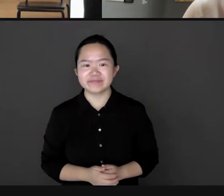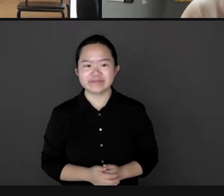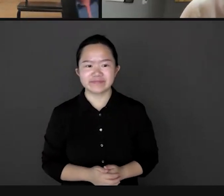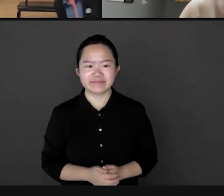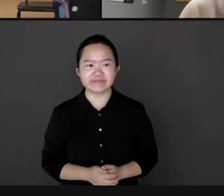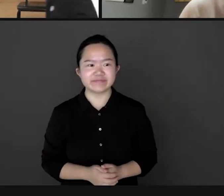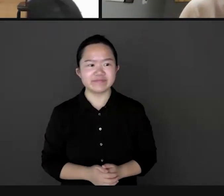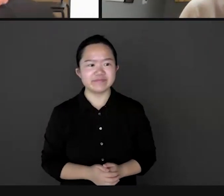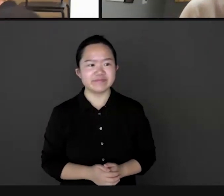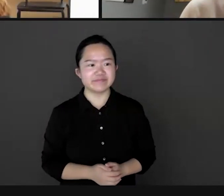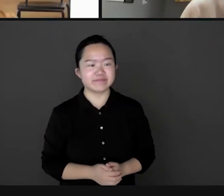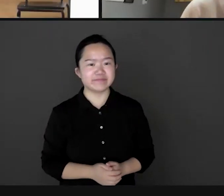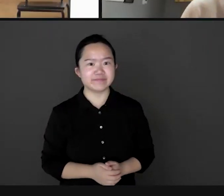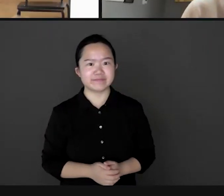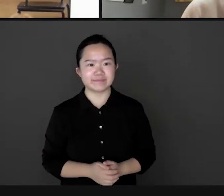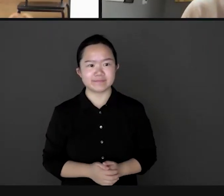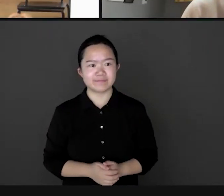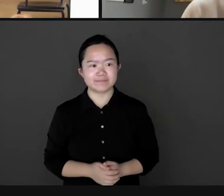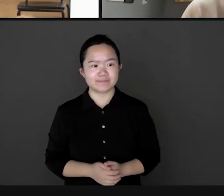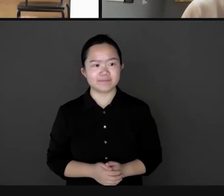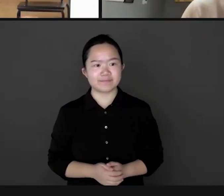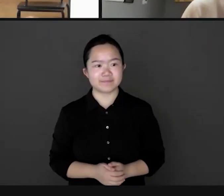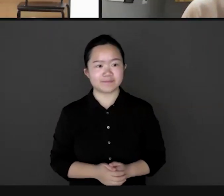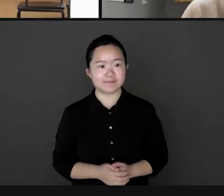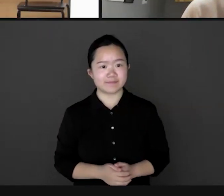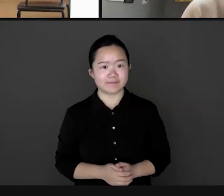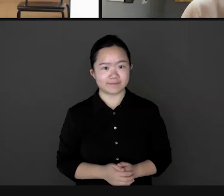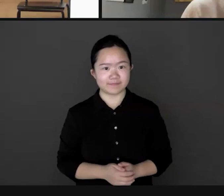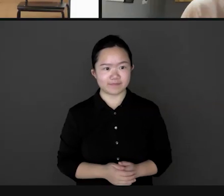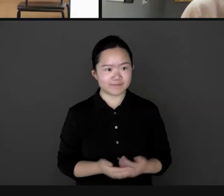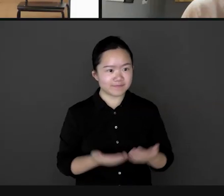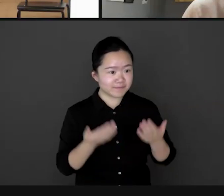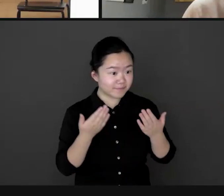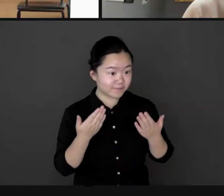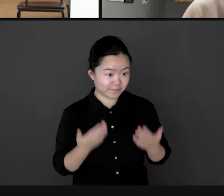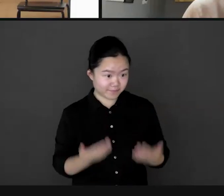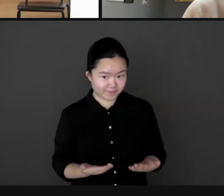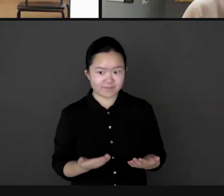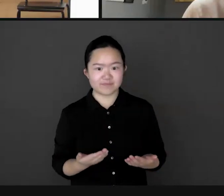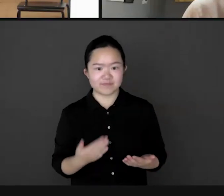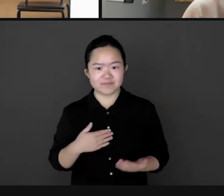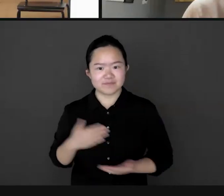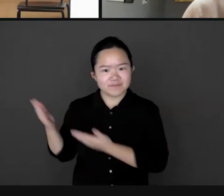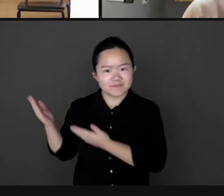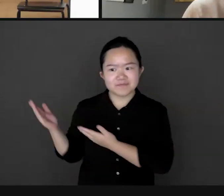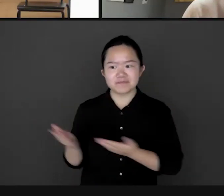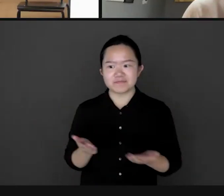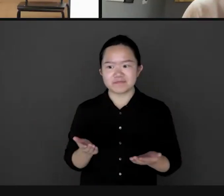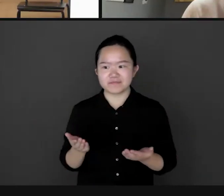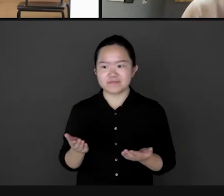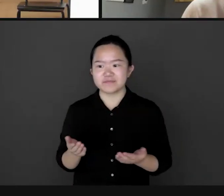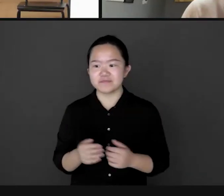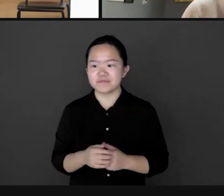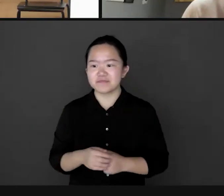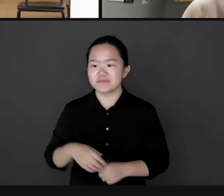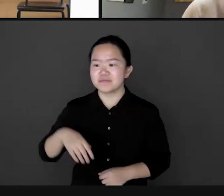And now I would like to have the members and certified professionals from IAAP up on stage. I have a very warm chair